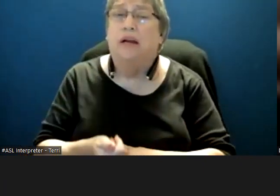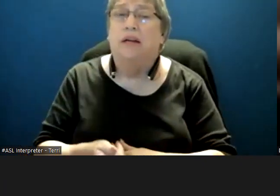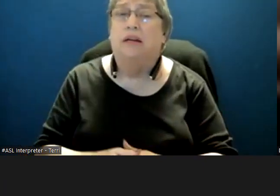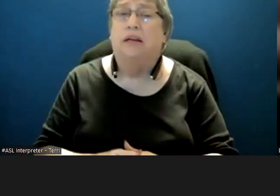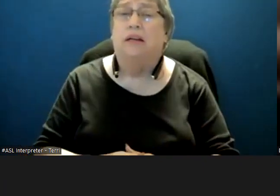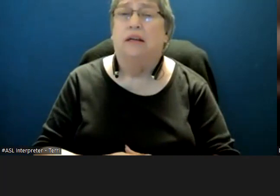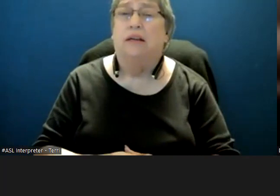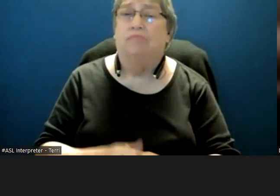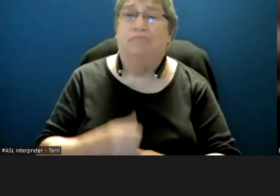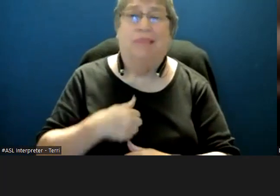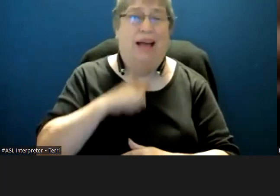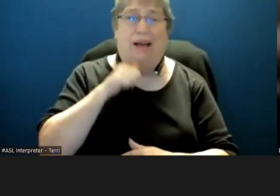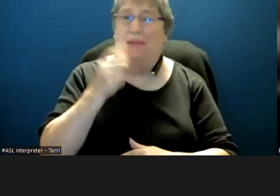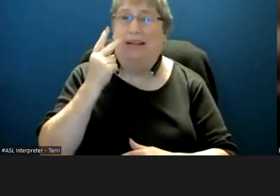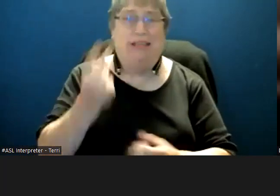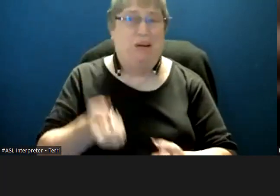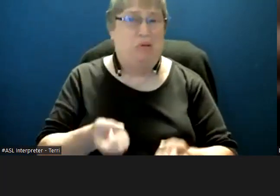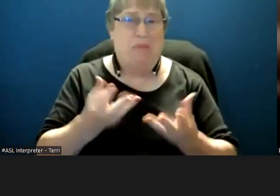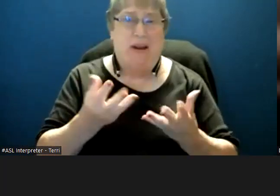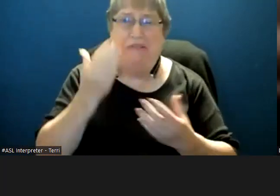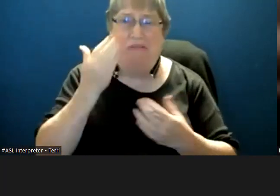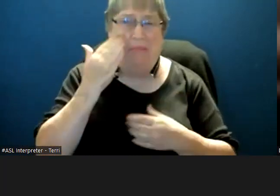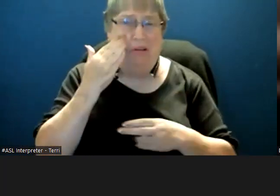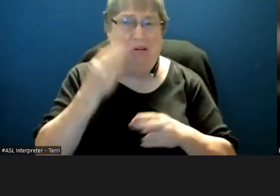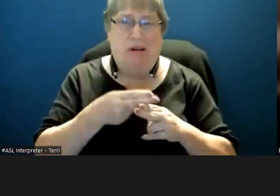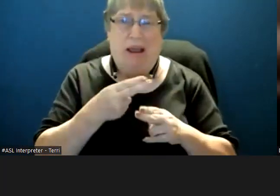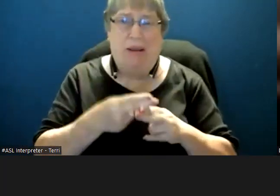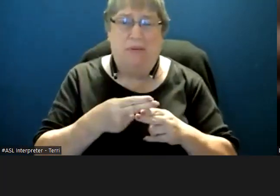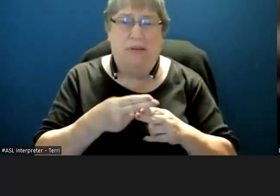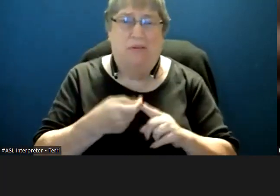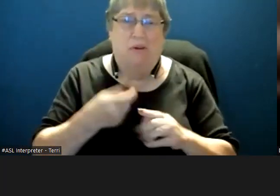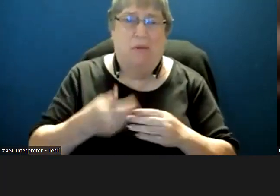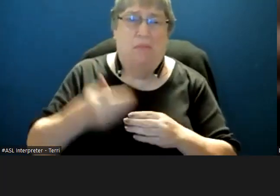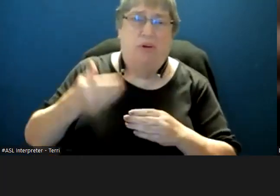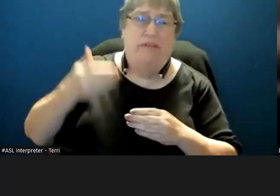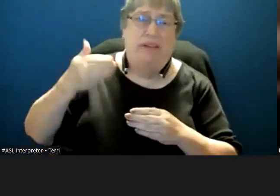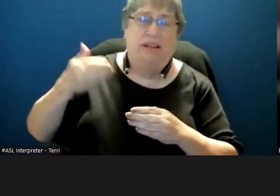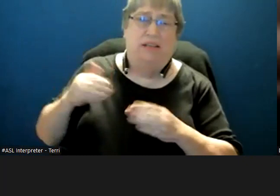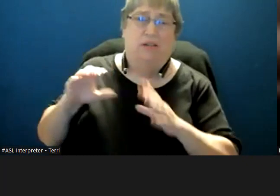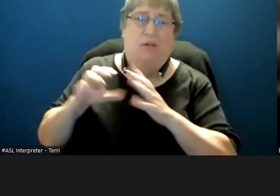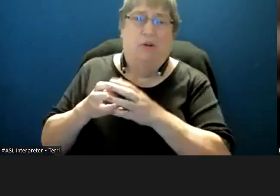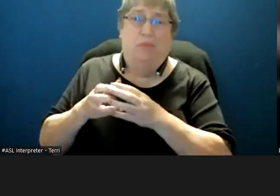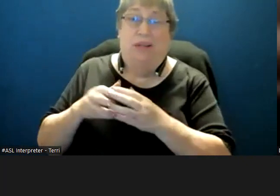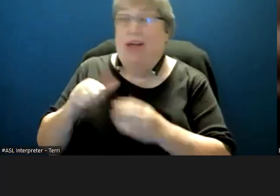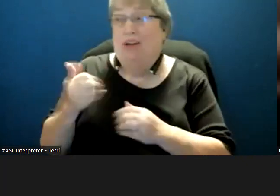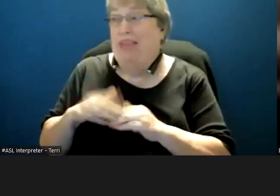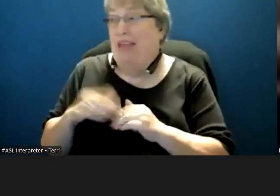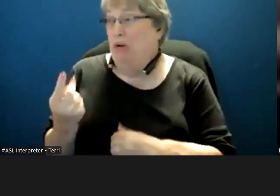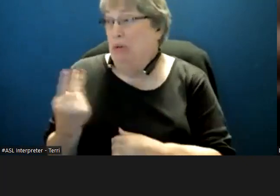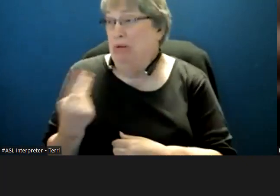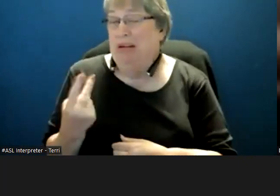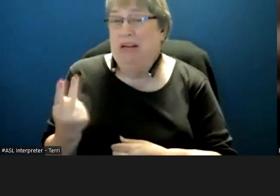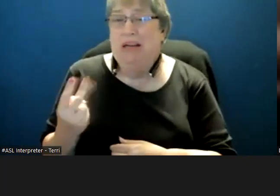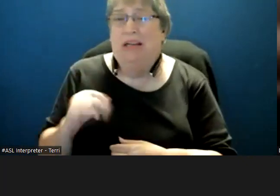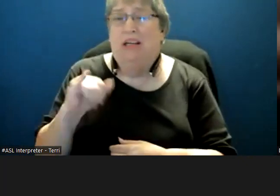Yeah, I'm not seeing too many familiar names from previous conversations other than you. Jason, I